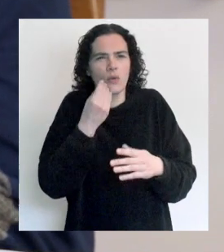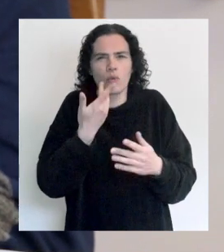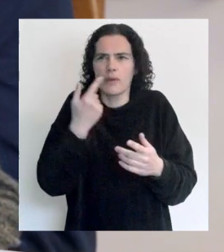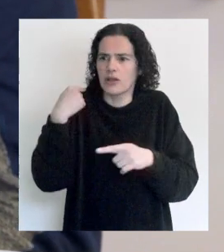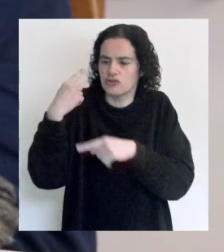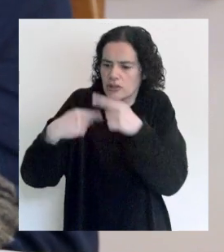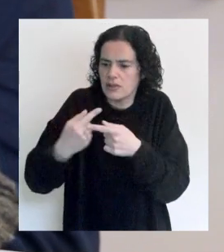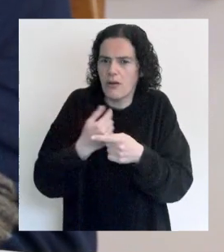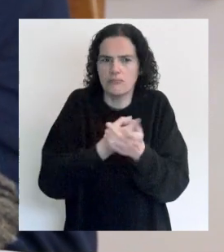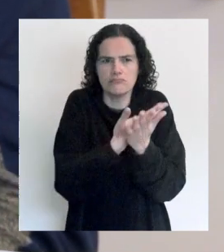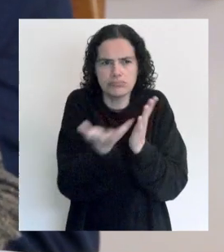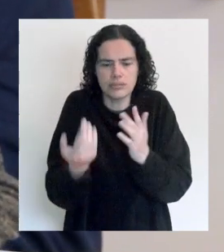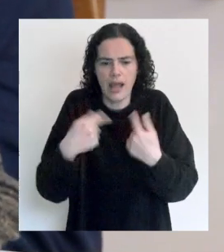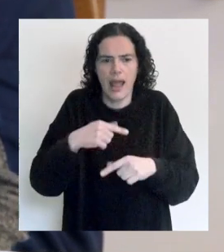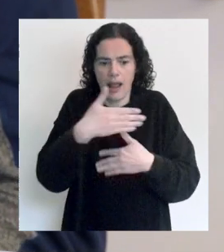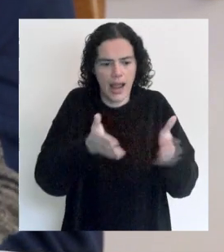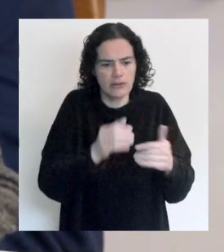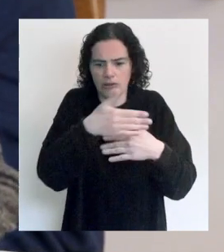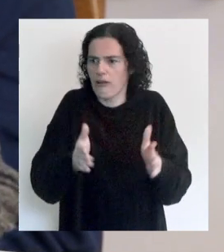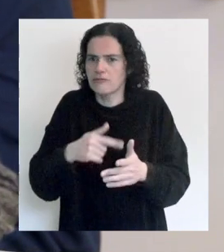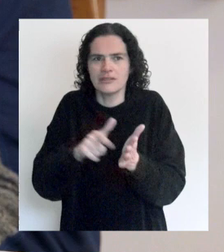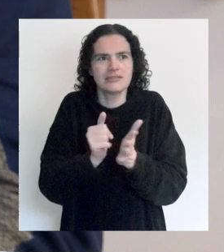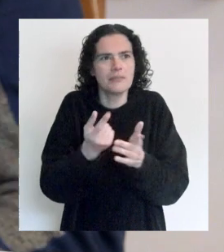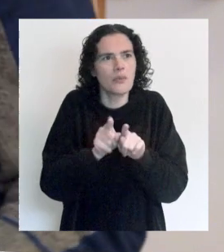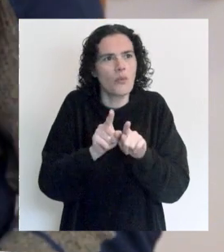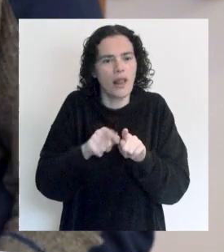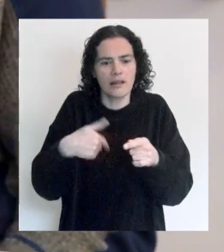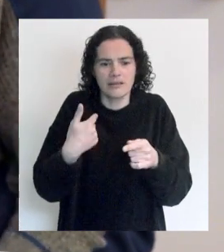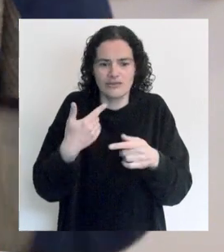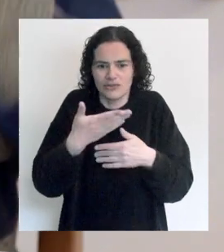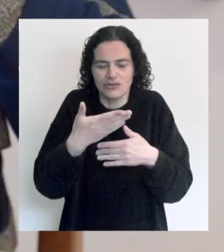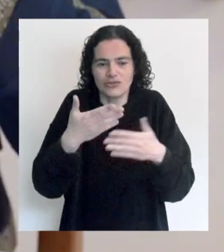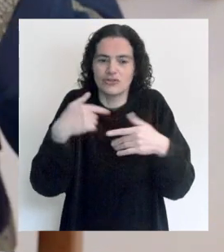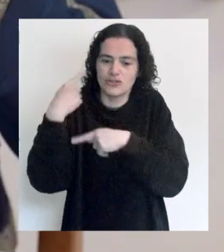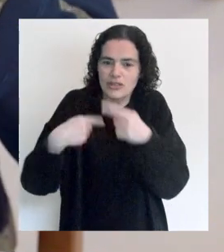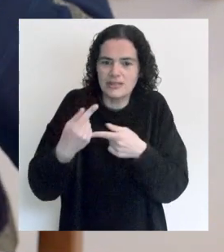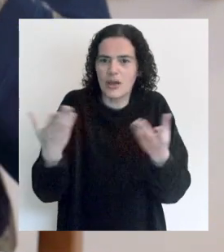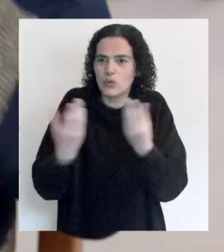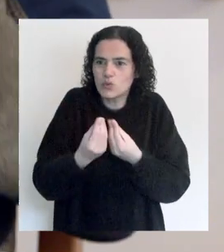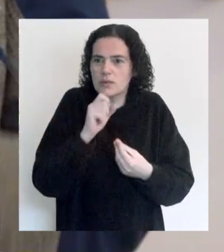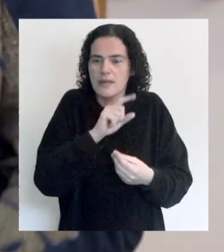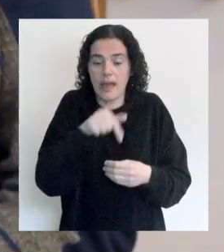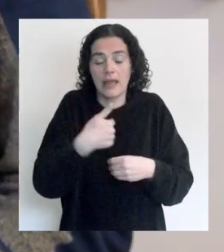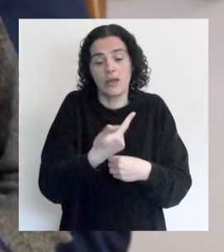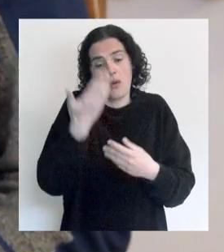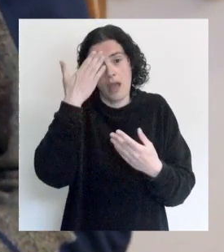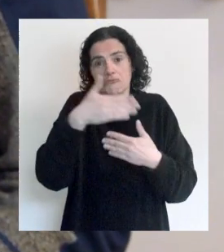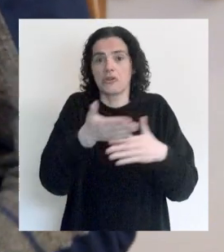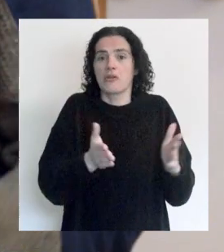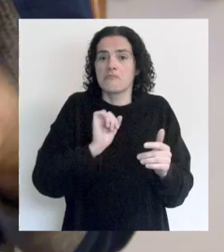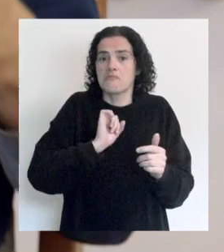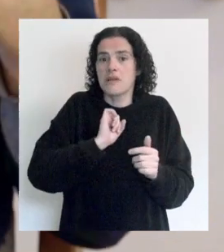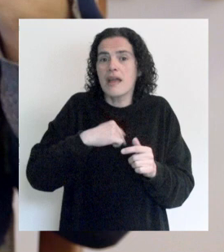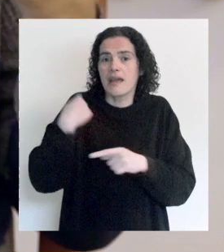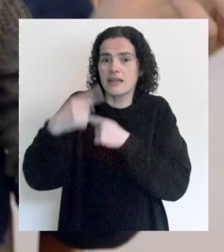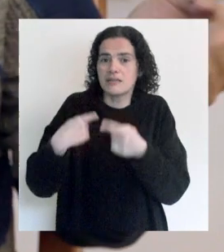also transgenerational. I mean, Grace Lee Box always says it's about bringing the generations together. So my work has often been about